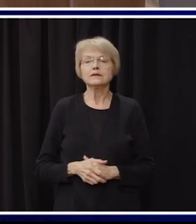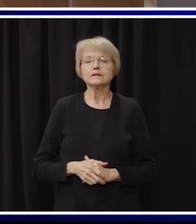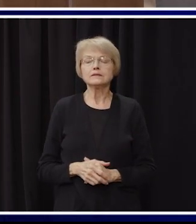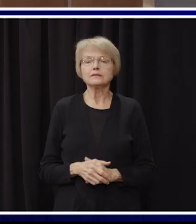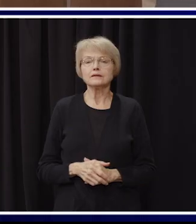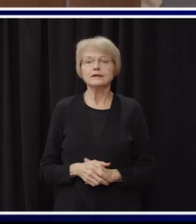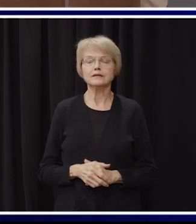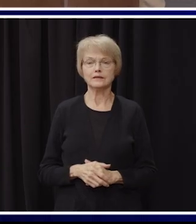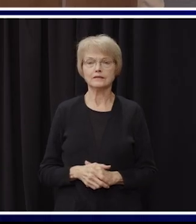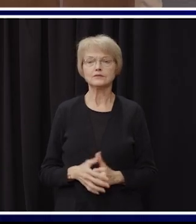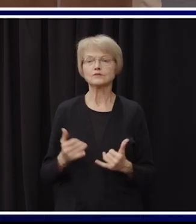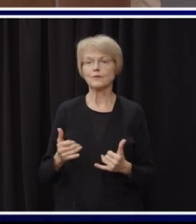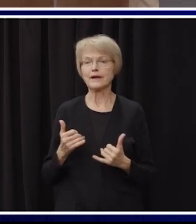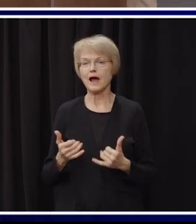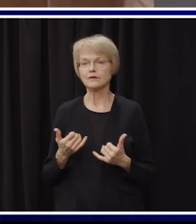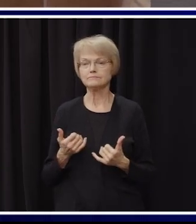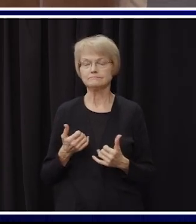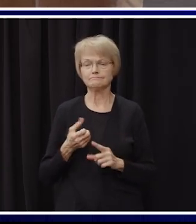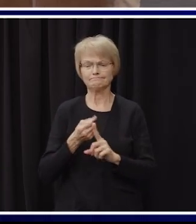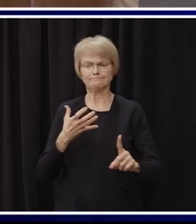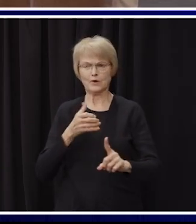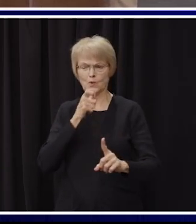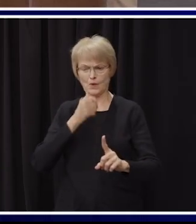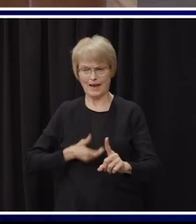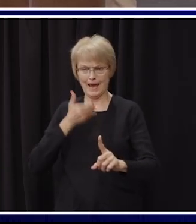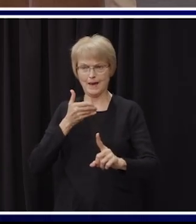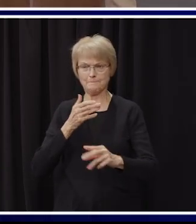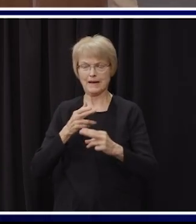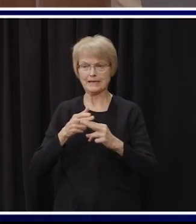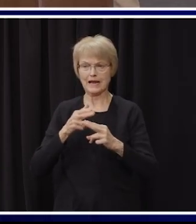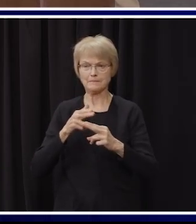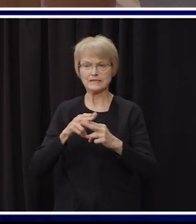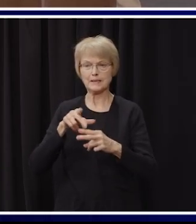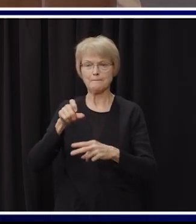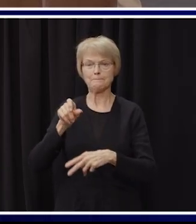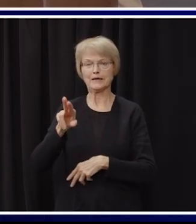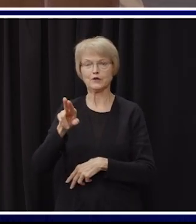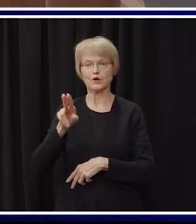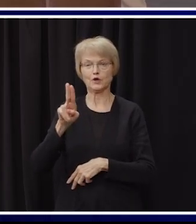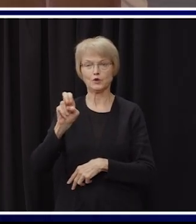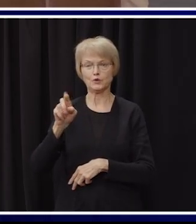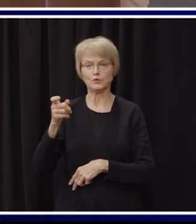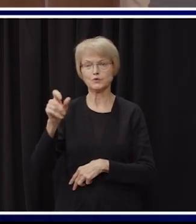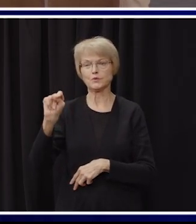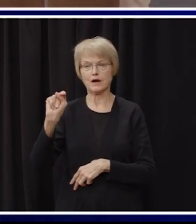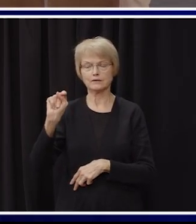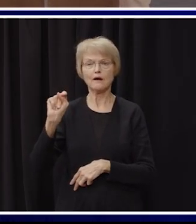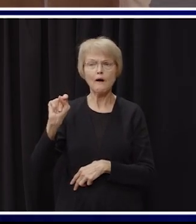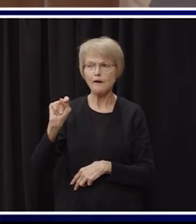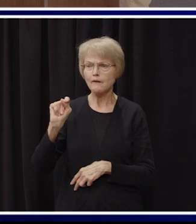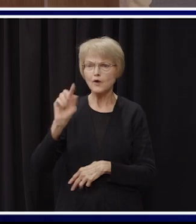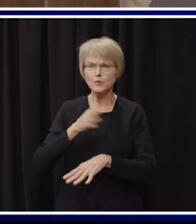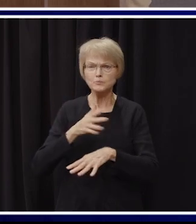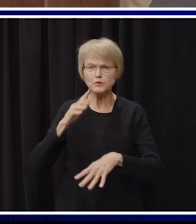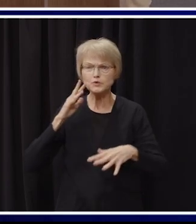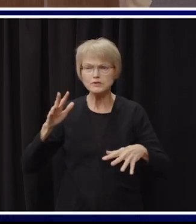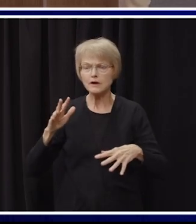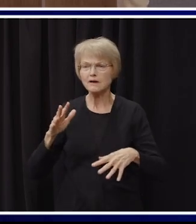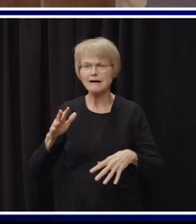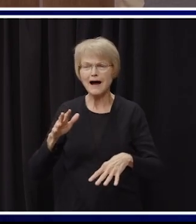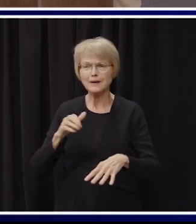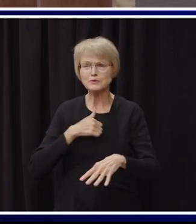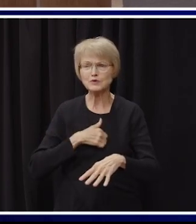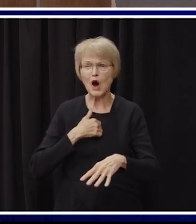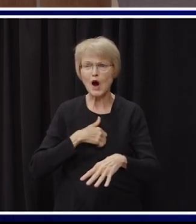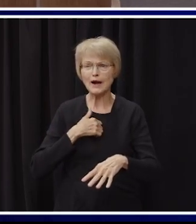So with that said, I'll tell you a little bit about myself. My name is Peter Utrecht, and I'm with Compass. That wasn't supposed to